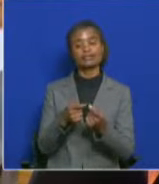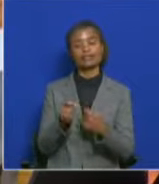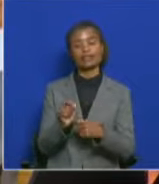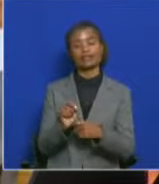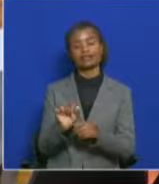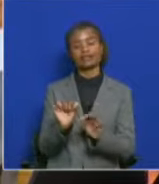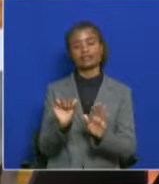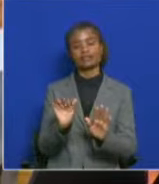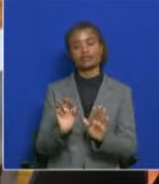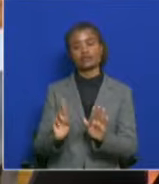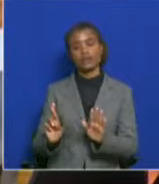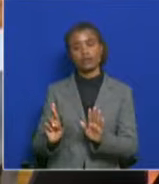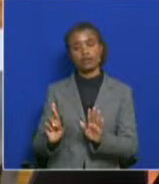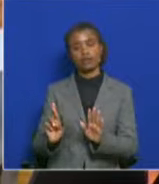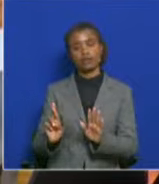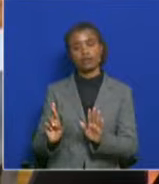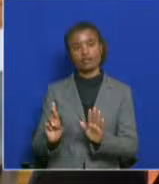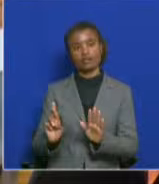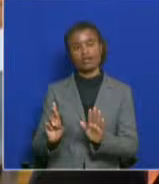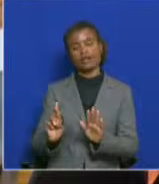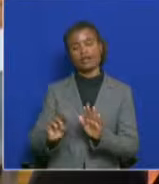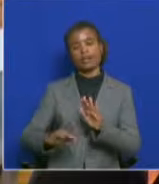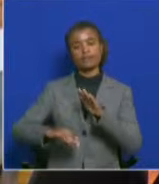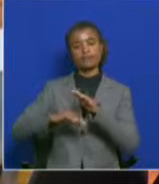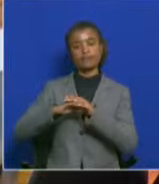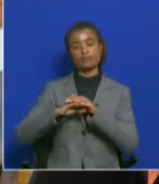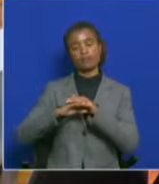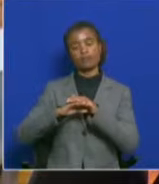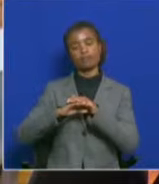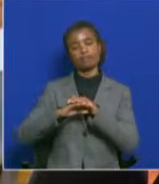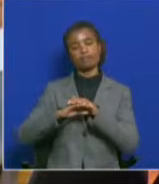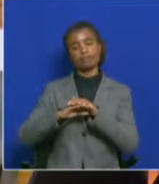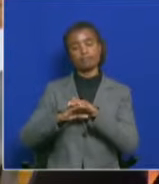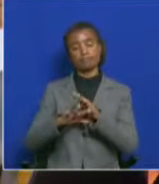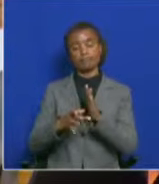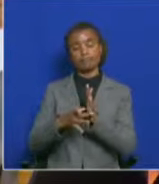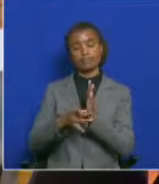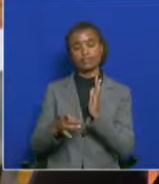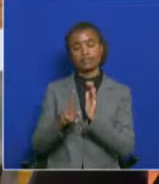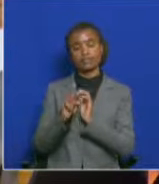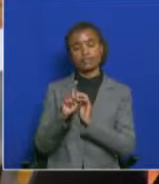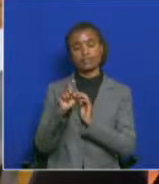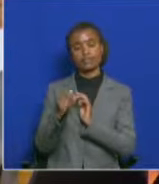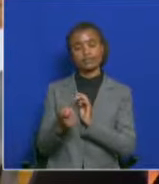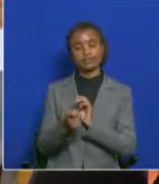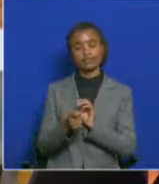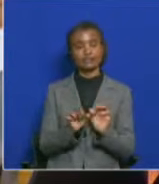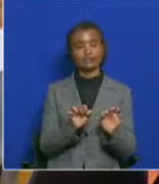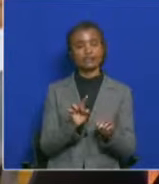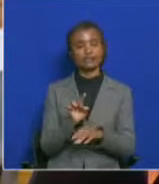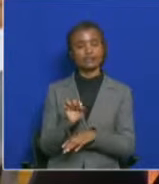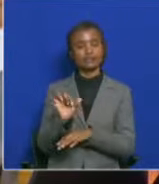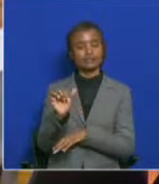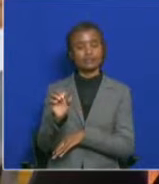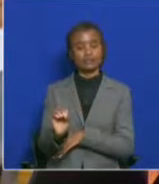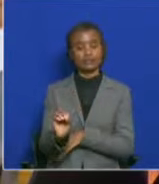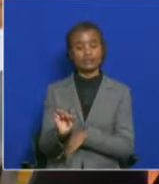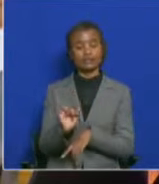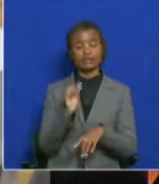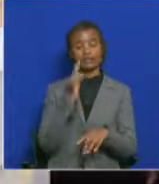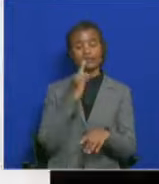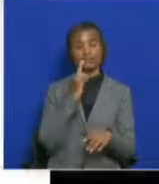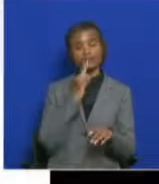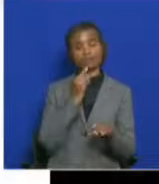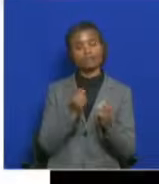collectible tax of 21 rand 60. And then he says brands belonging to Gold Leaf Tobacco Corporation are